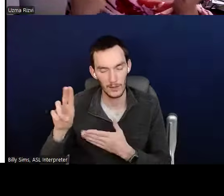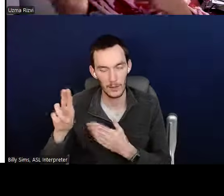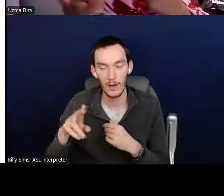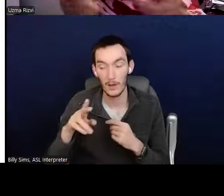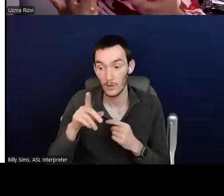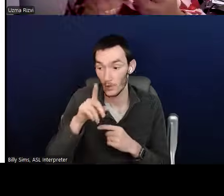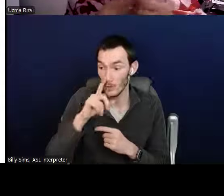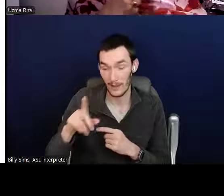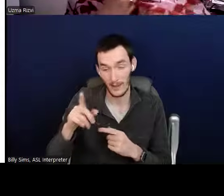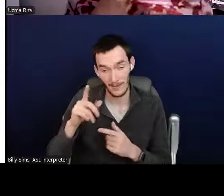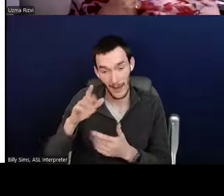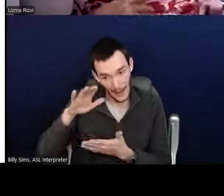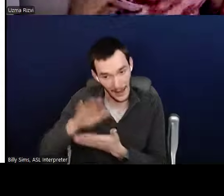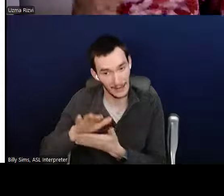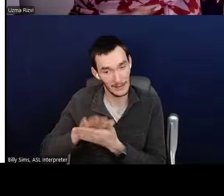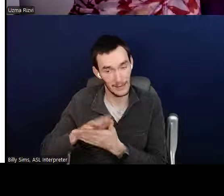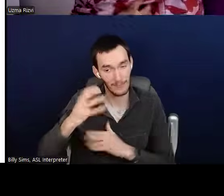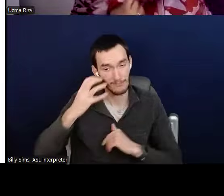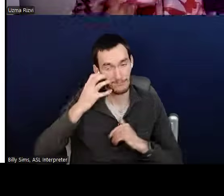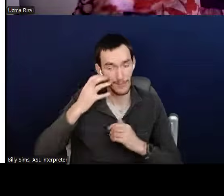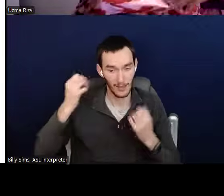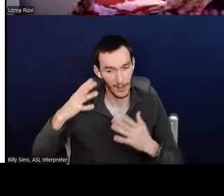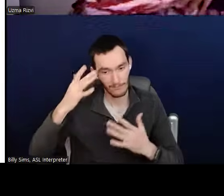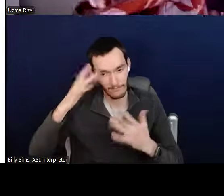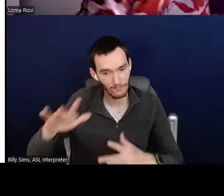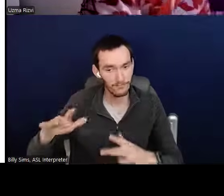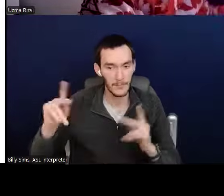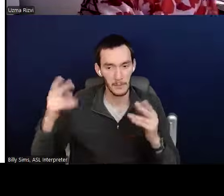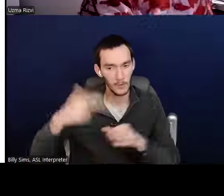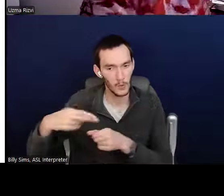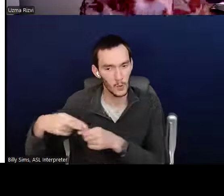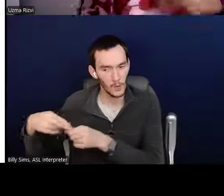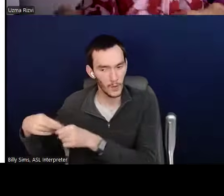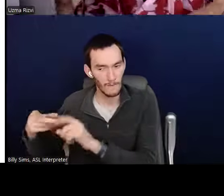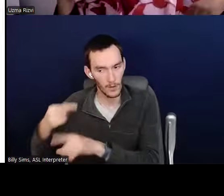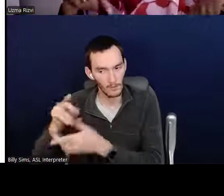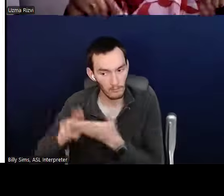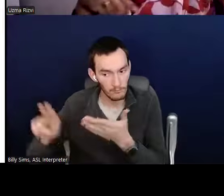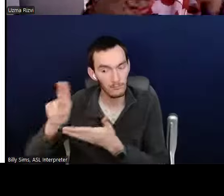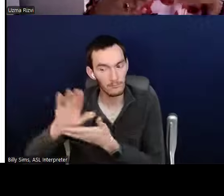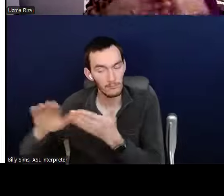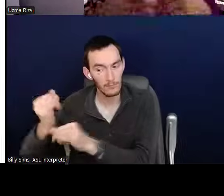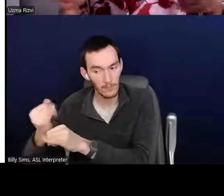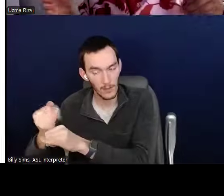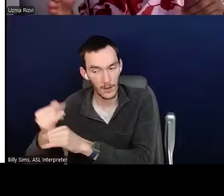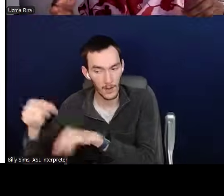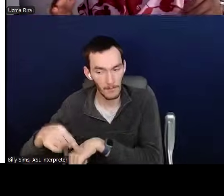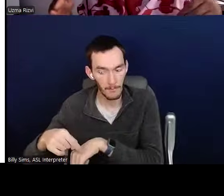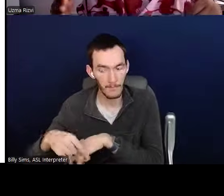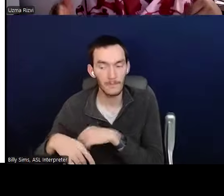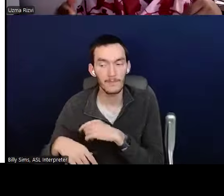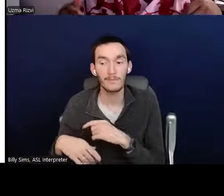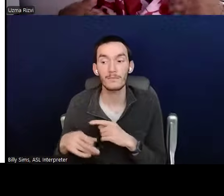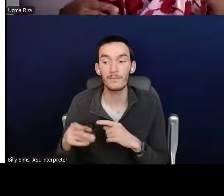academically vibrant this time period was as the excavations were happening. So Mr. Srivastava actually continued on with McKay for